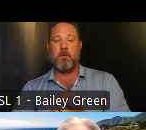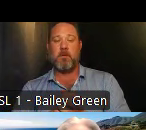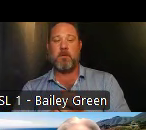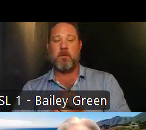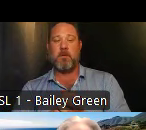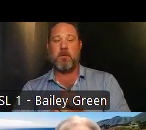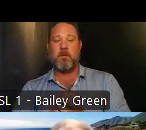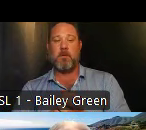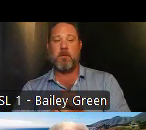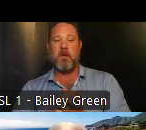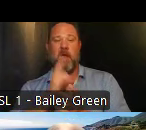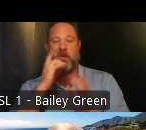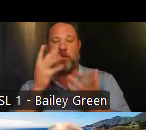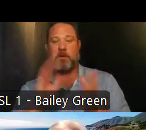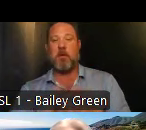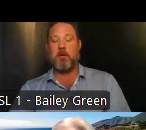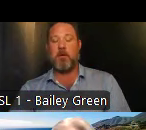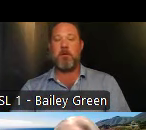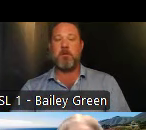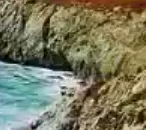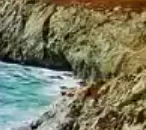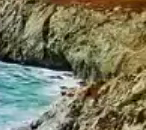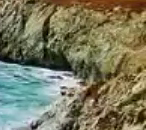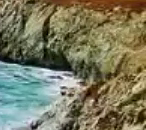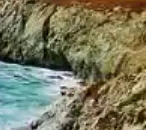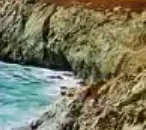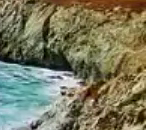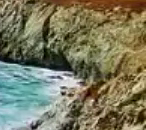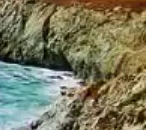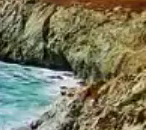I think that's it. All right. Thank you.